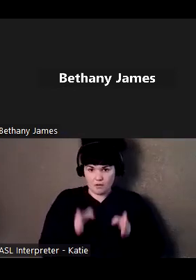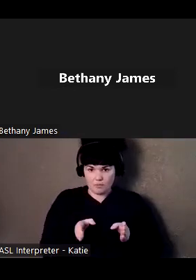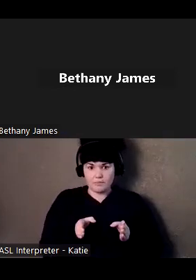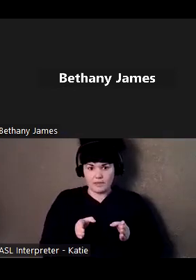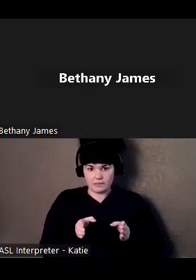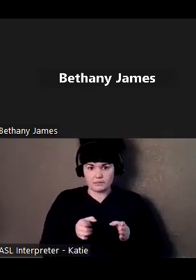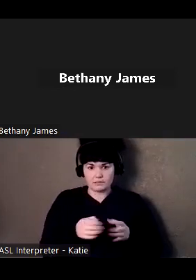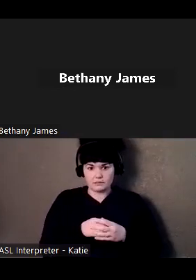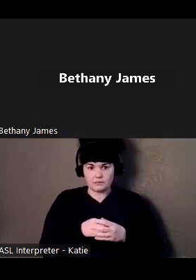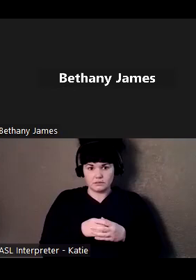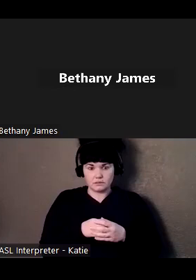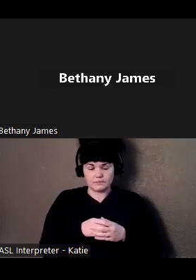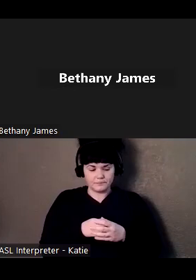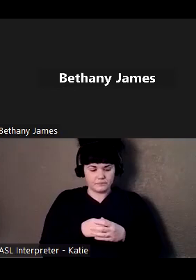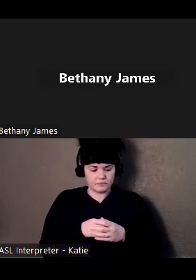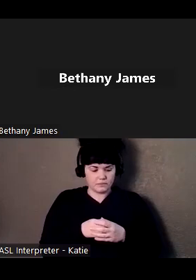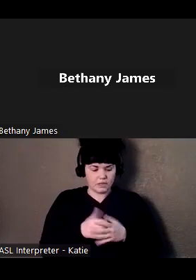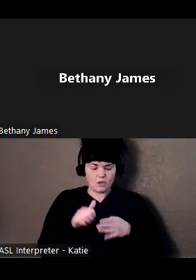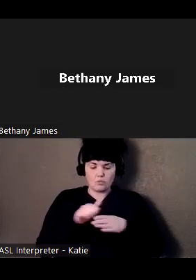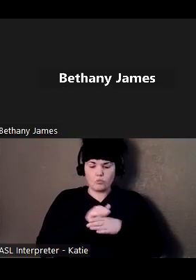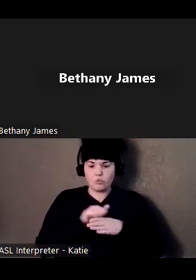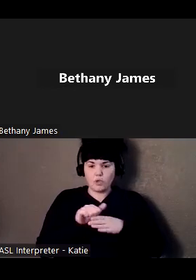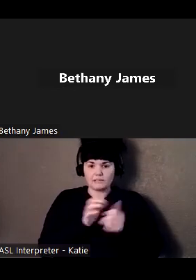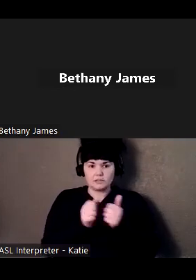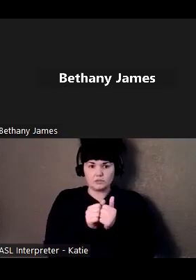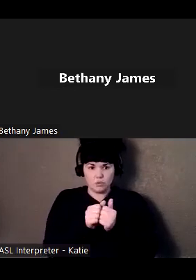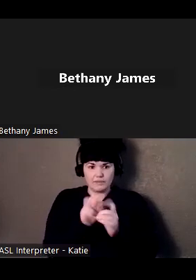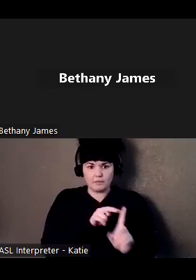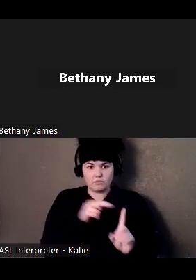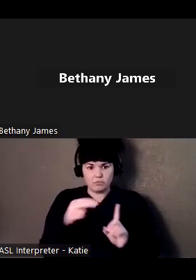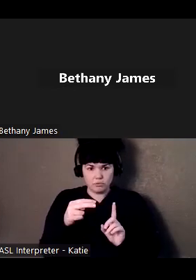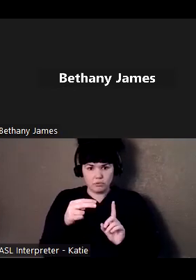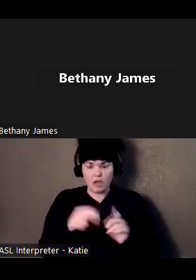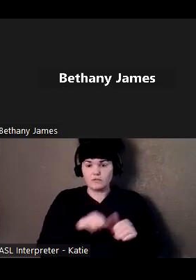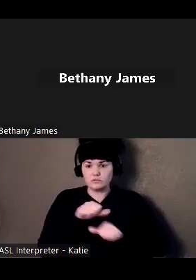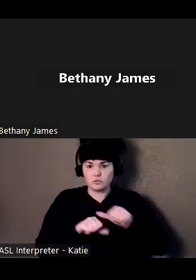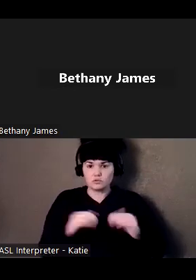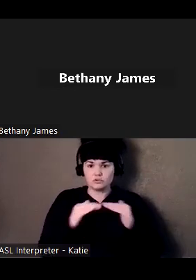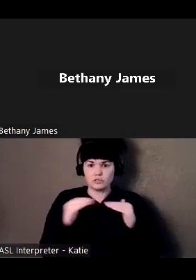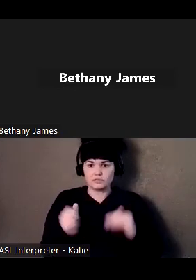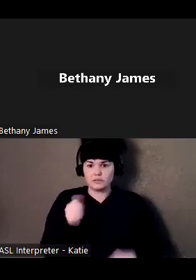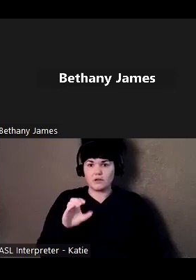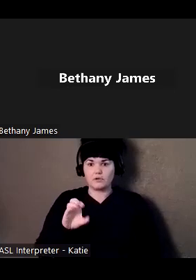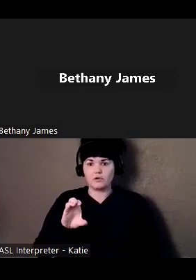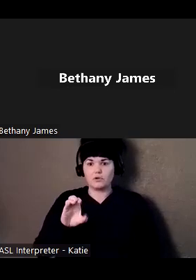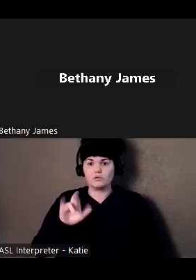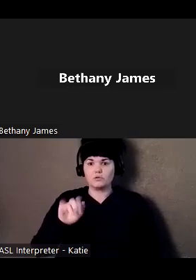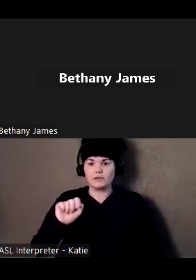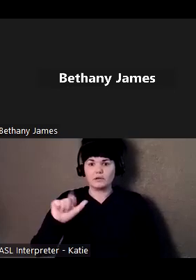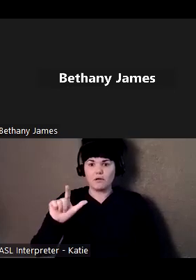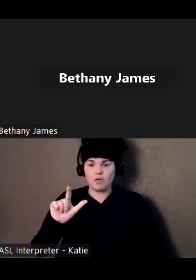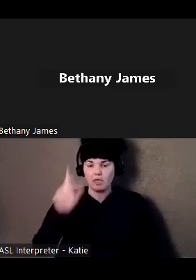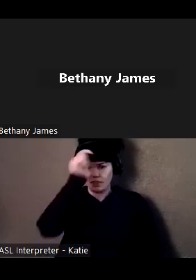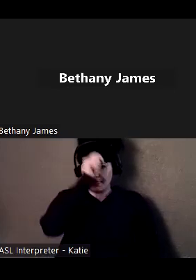critical social justice and the various other critical theories. And so